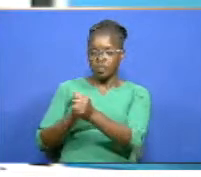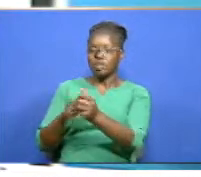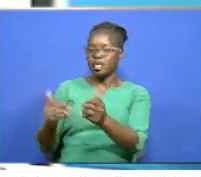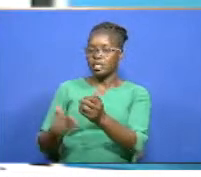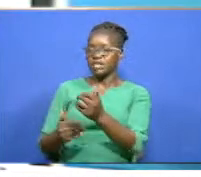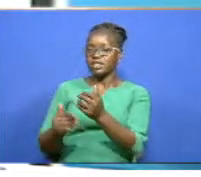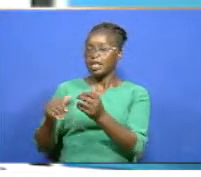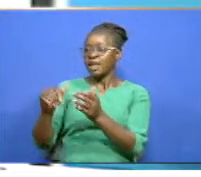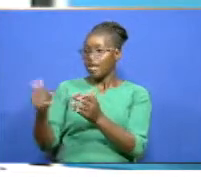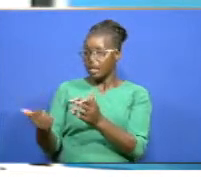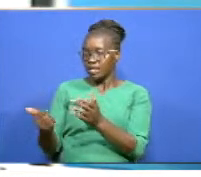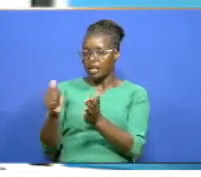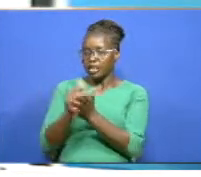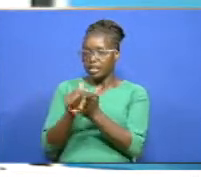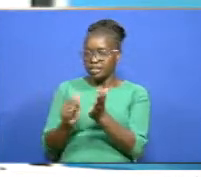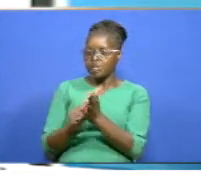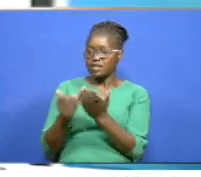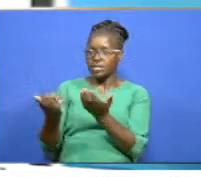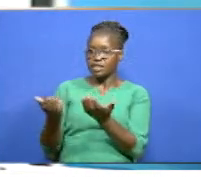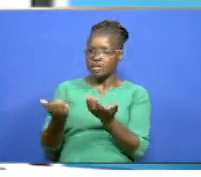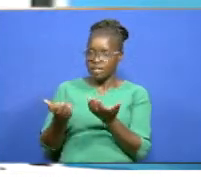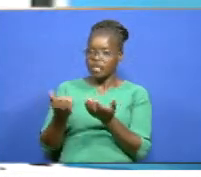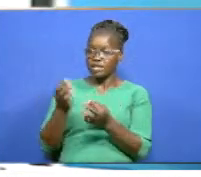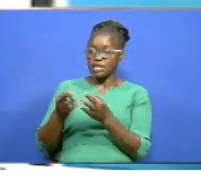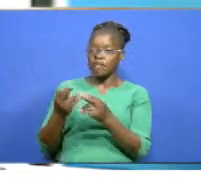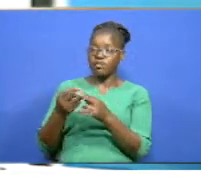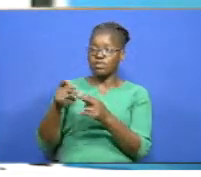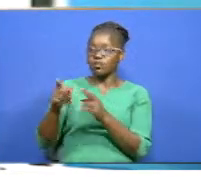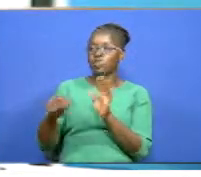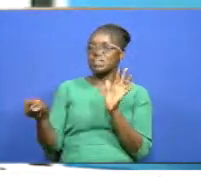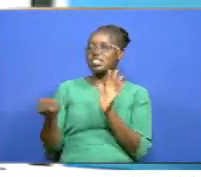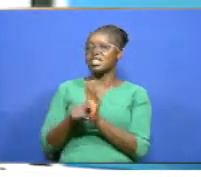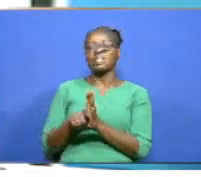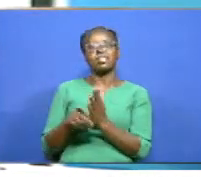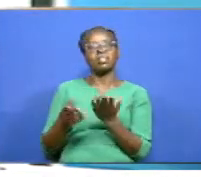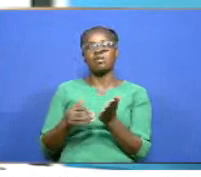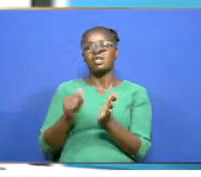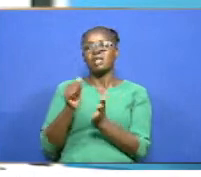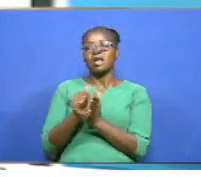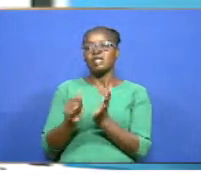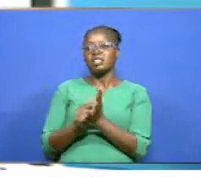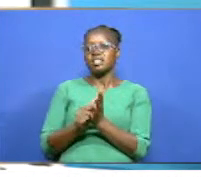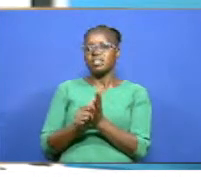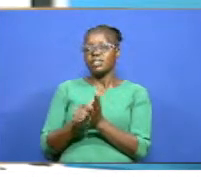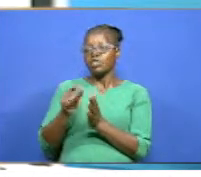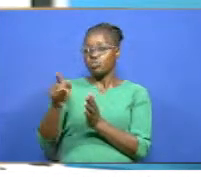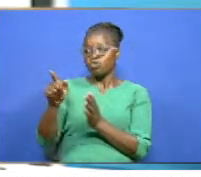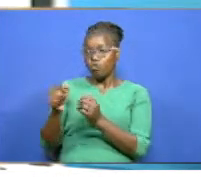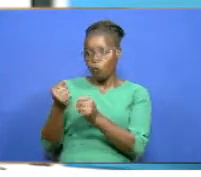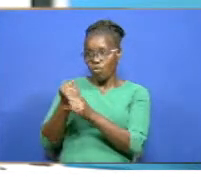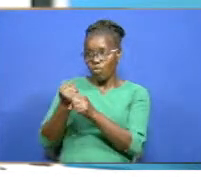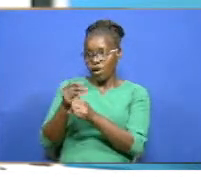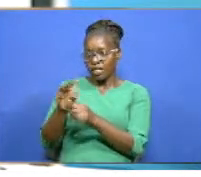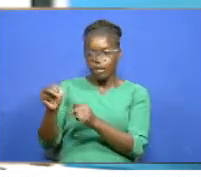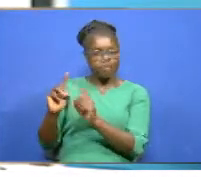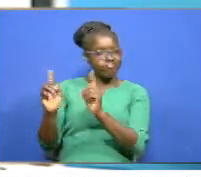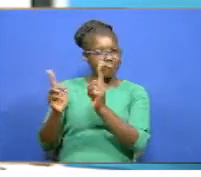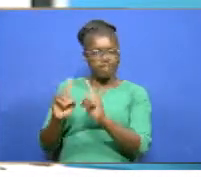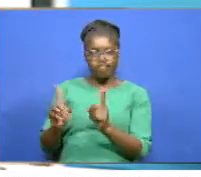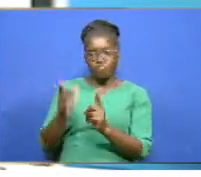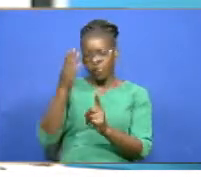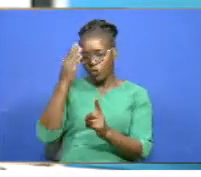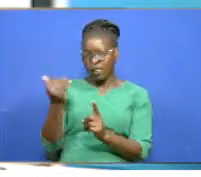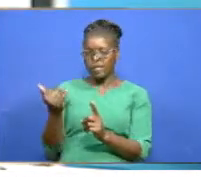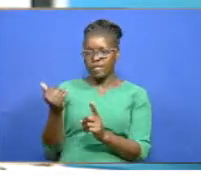agencies. Now, if your name is tainted, these agencies will not want to work with you. So why don't they find a way